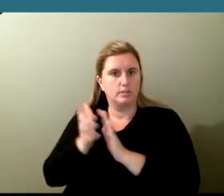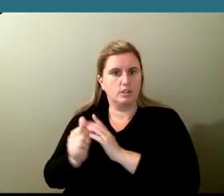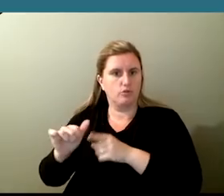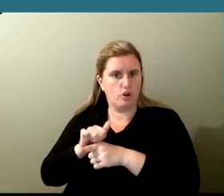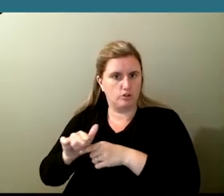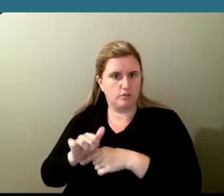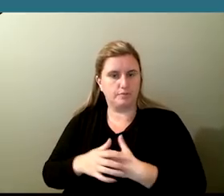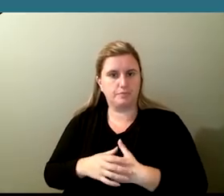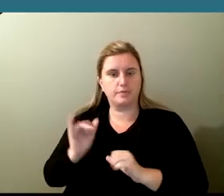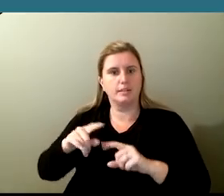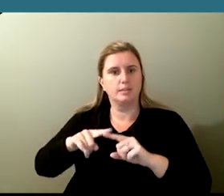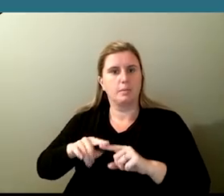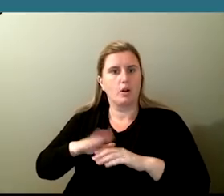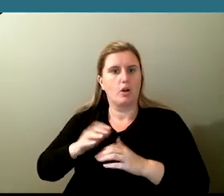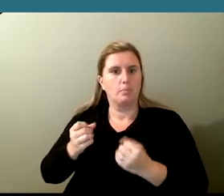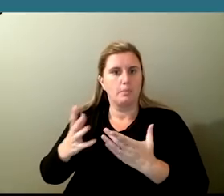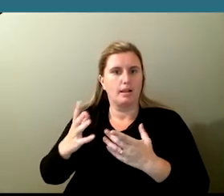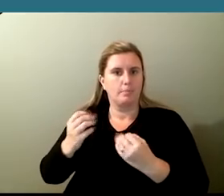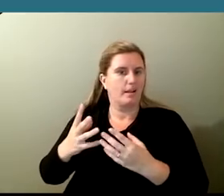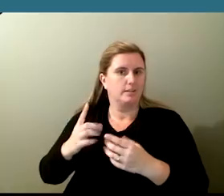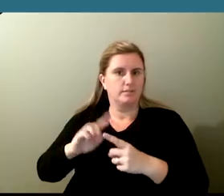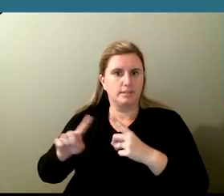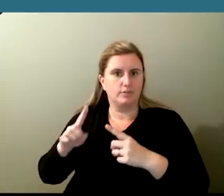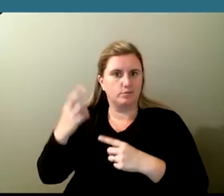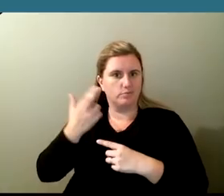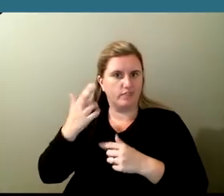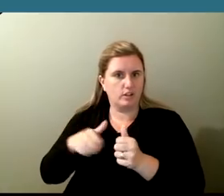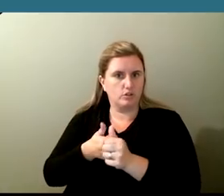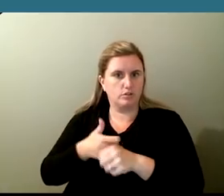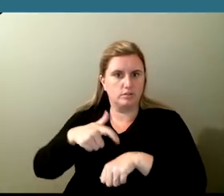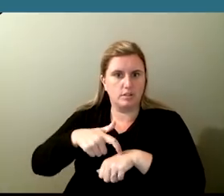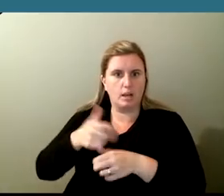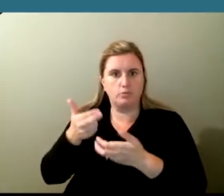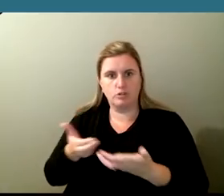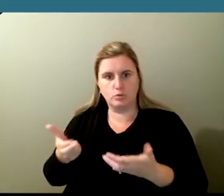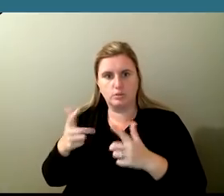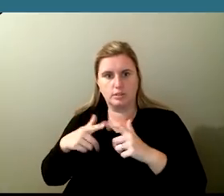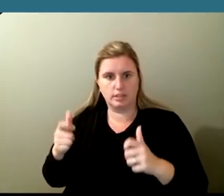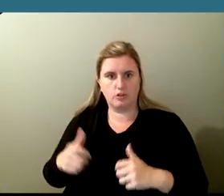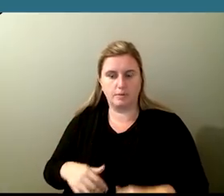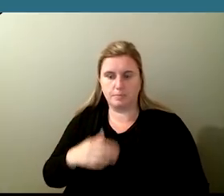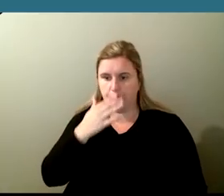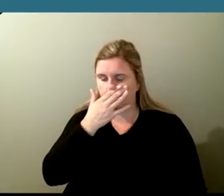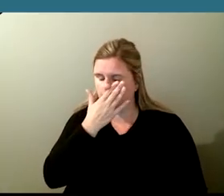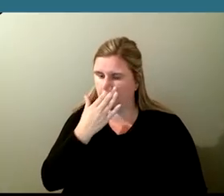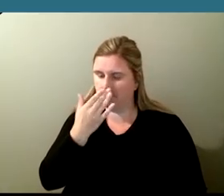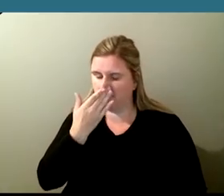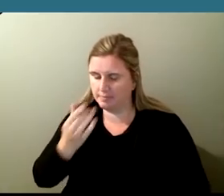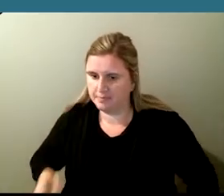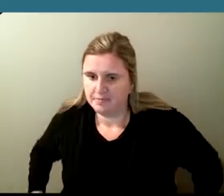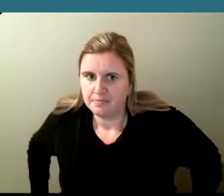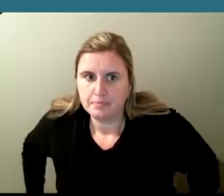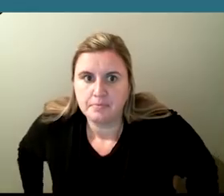is dependent, of course, on many different factors, time, resources, et cetera, But you must